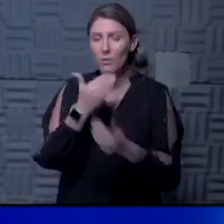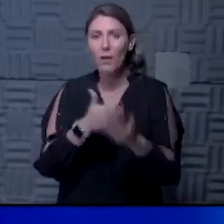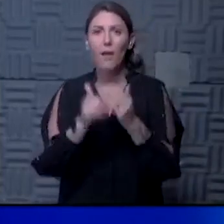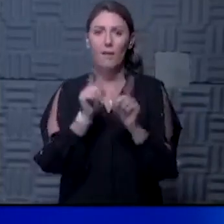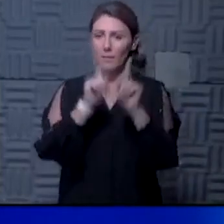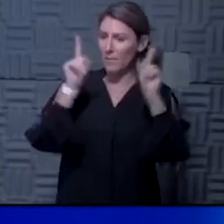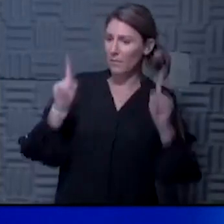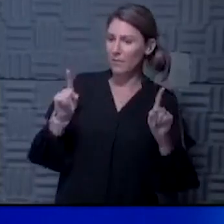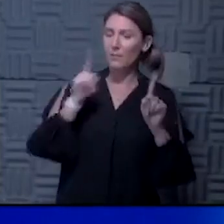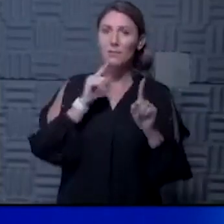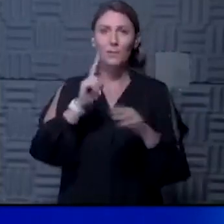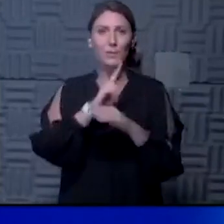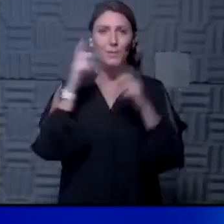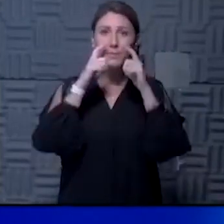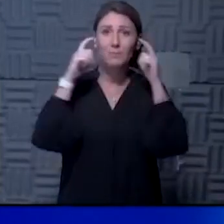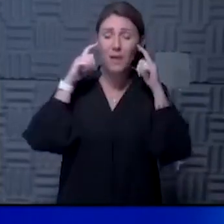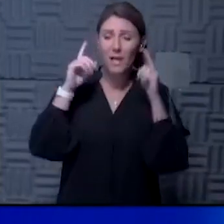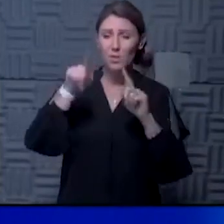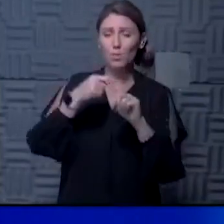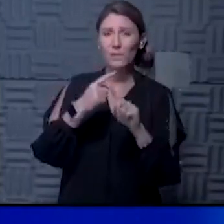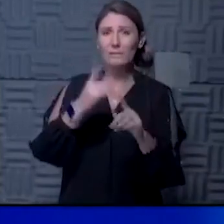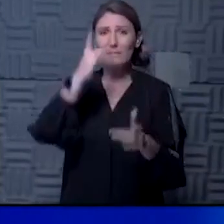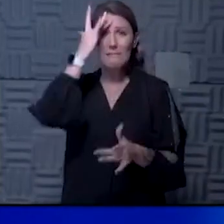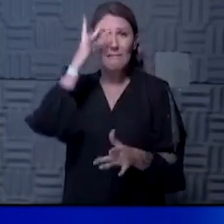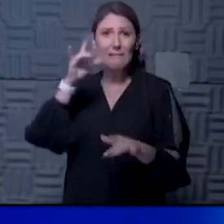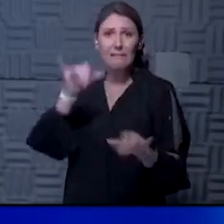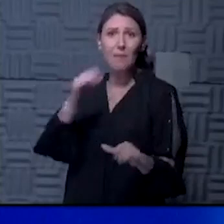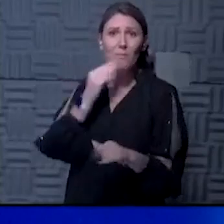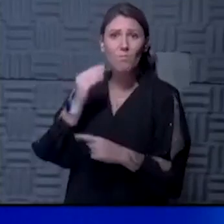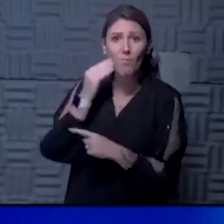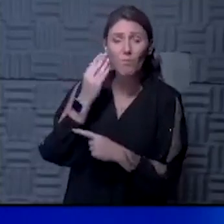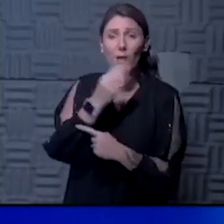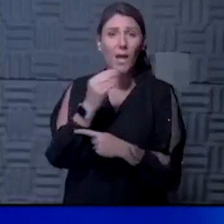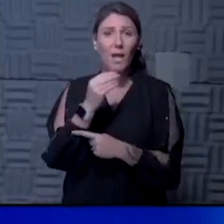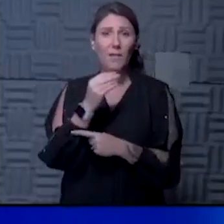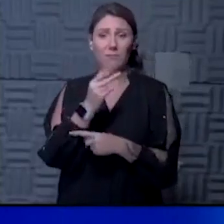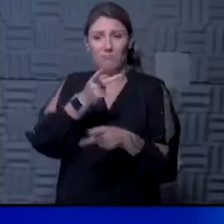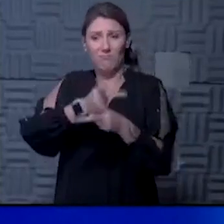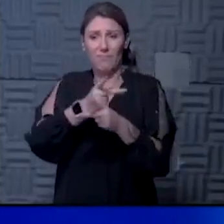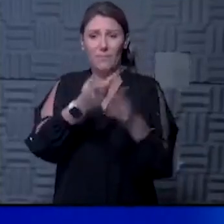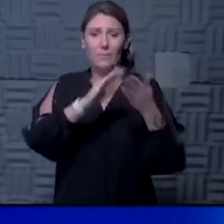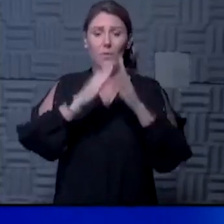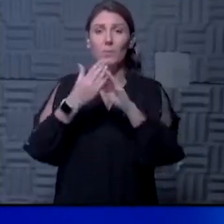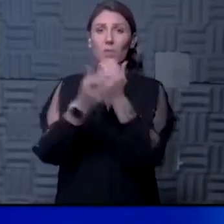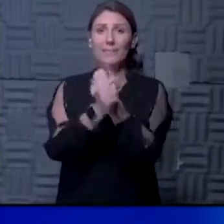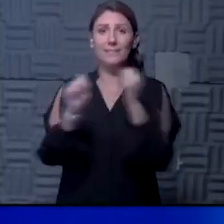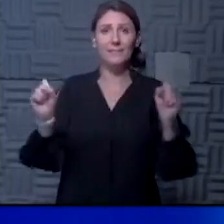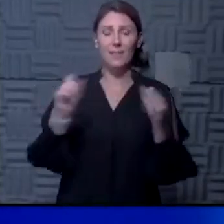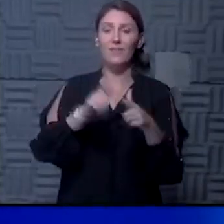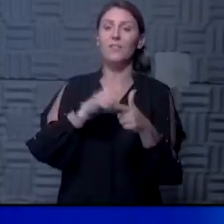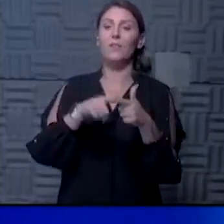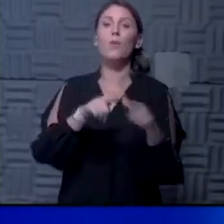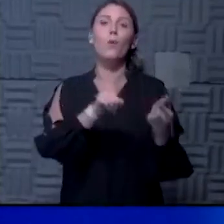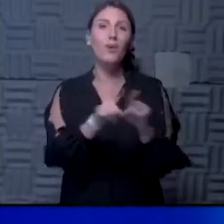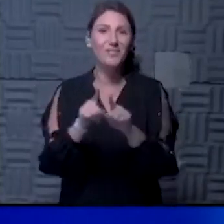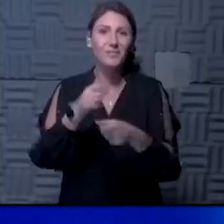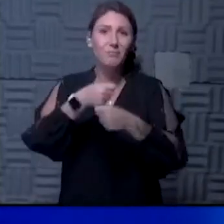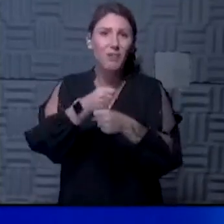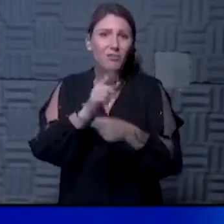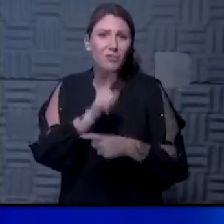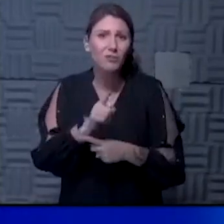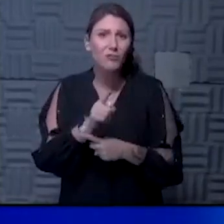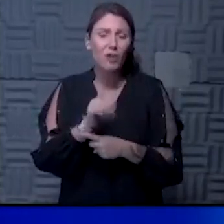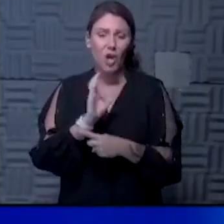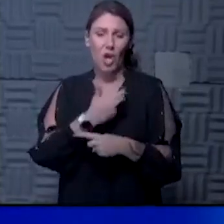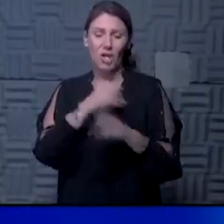your mask, staying home when you're sick, and doing the things that help keep our community safe, we will then also make sure that helps keep